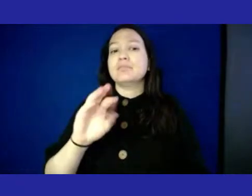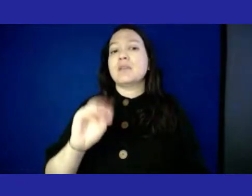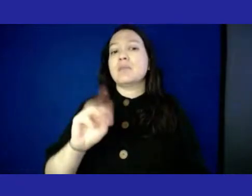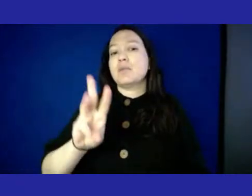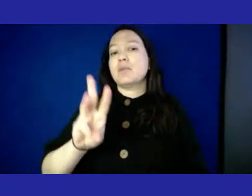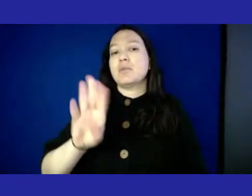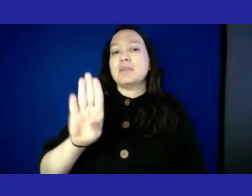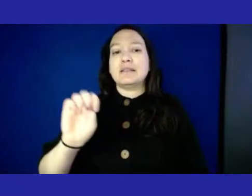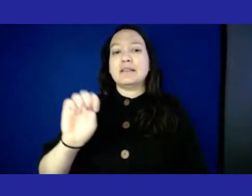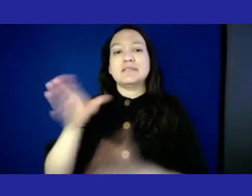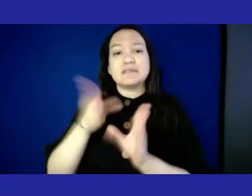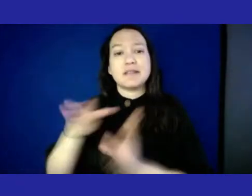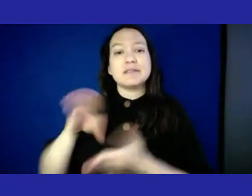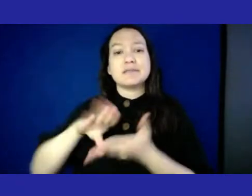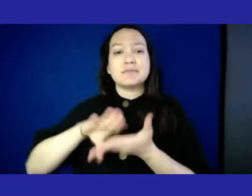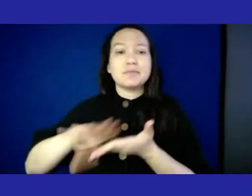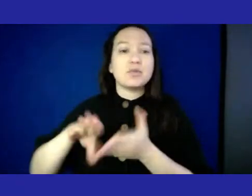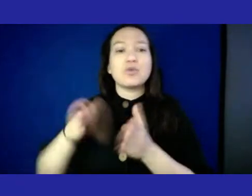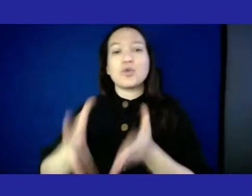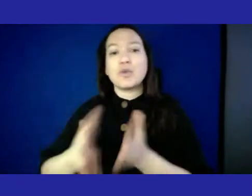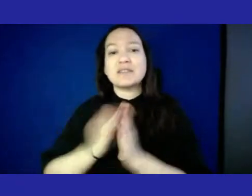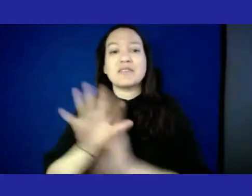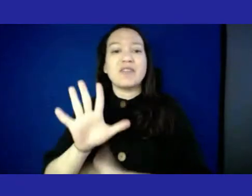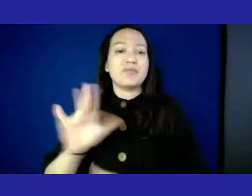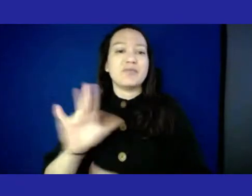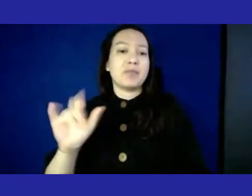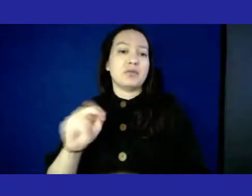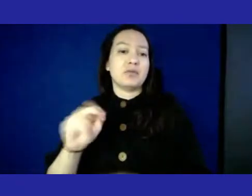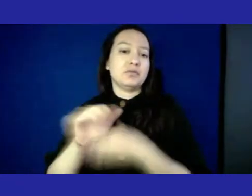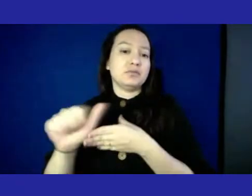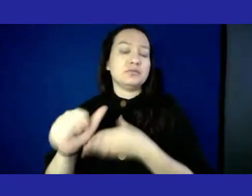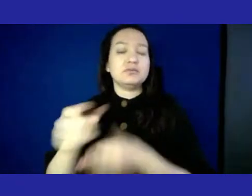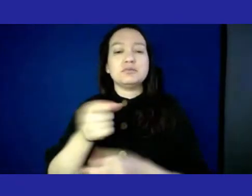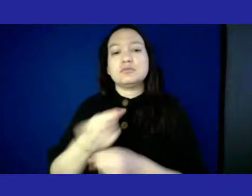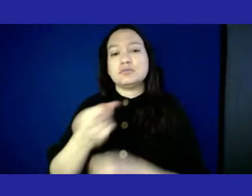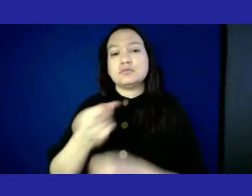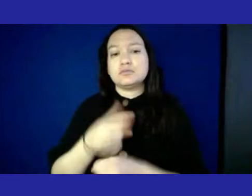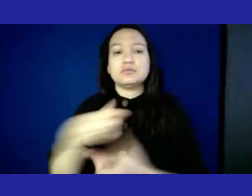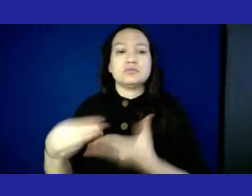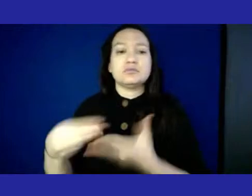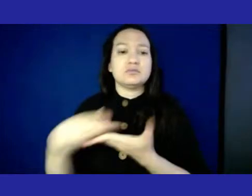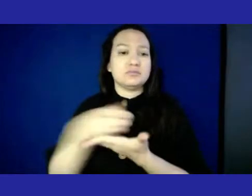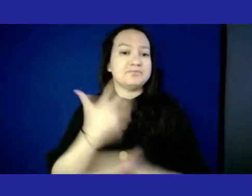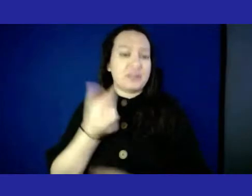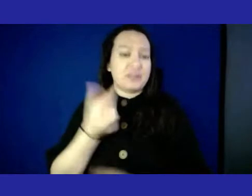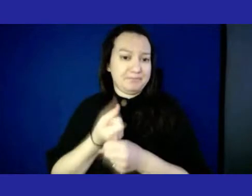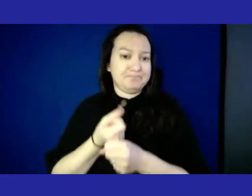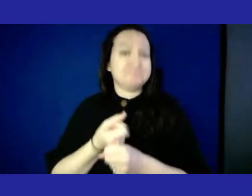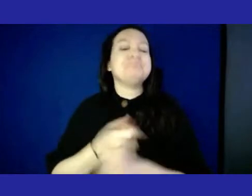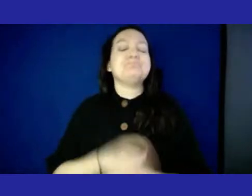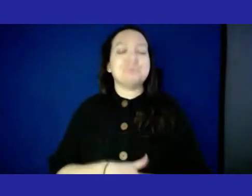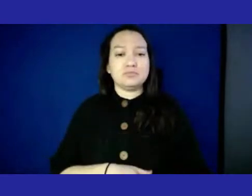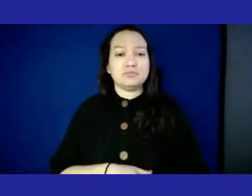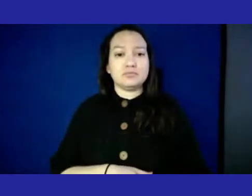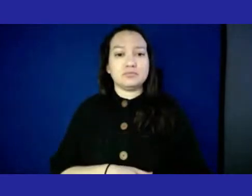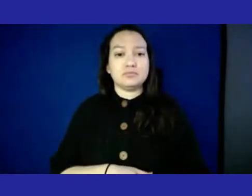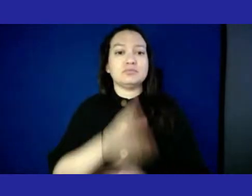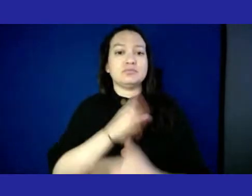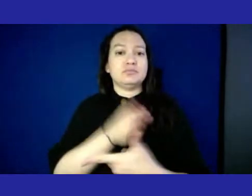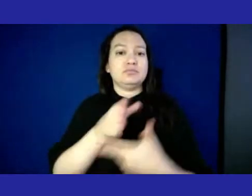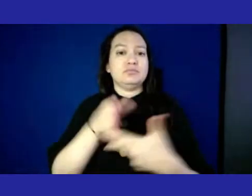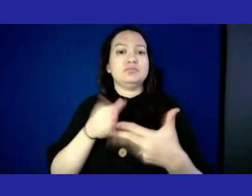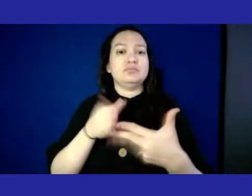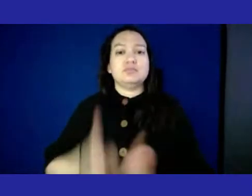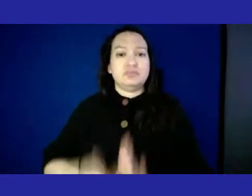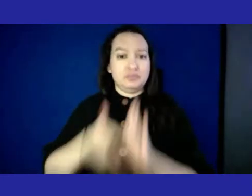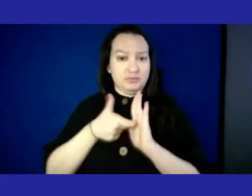status plan or waiver request, and $5 million in annual revenue for each of the last 3 years. Here, substantive